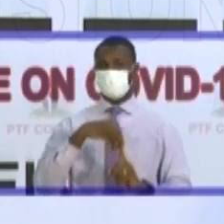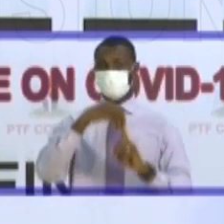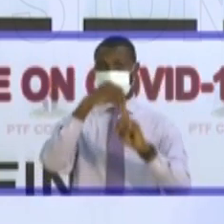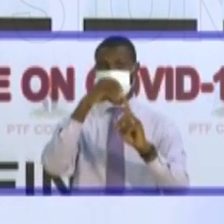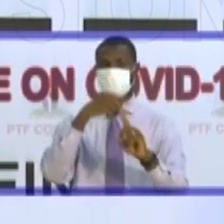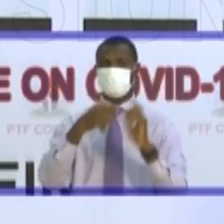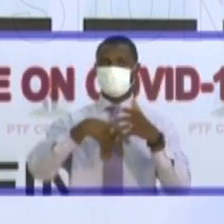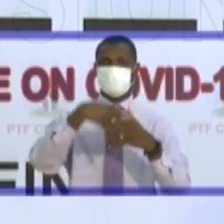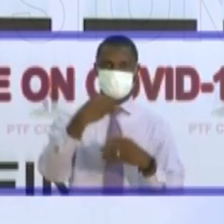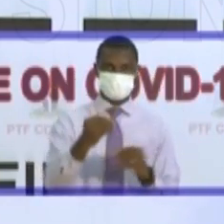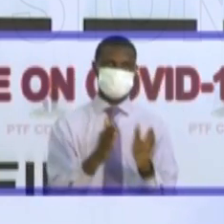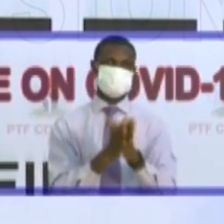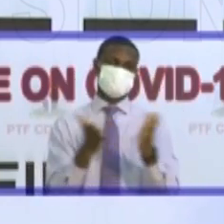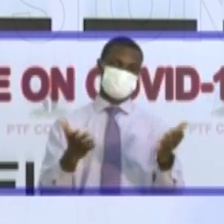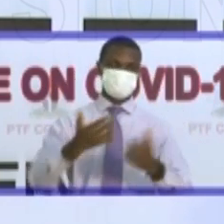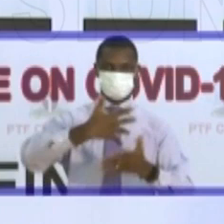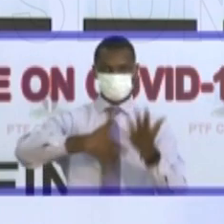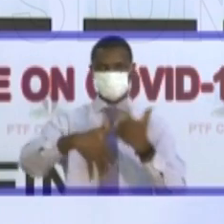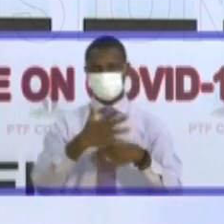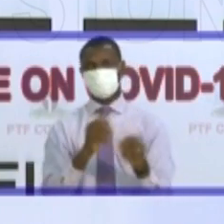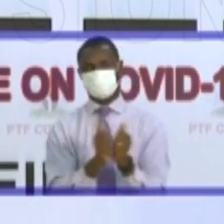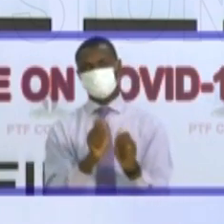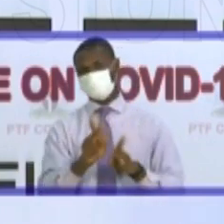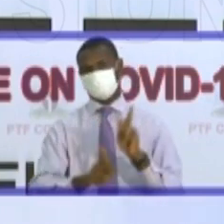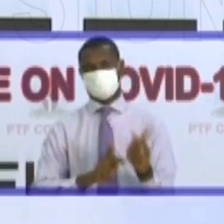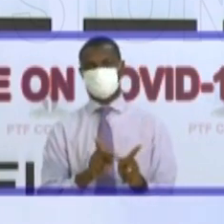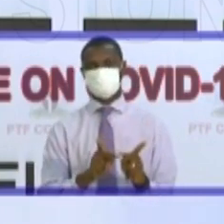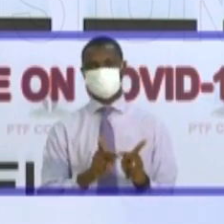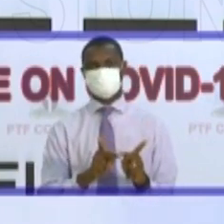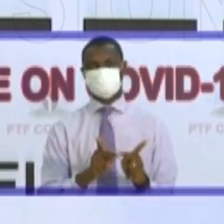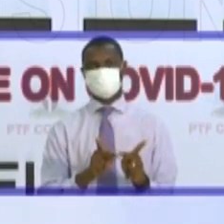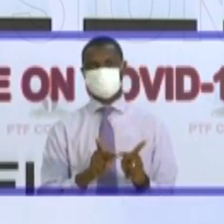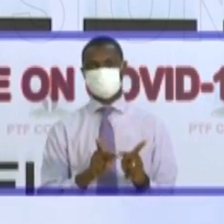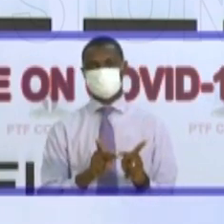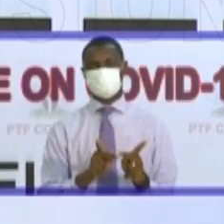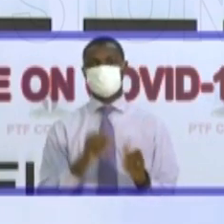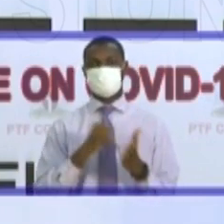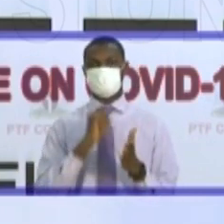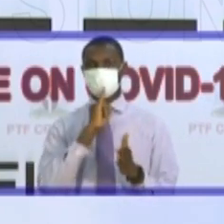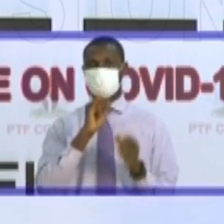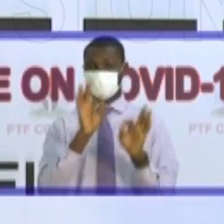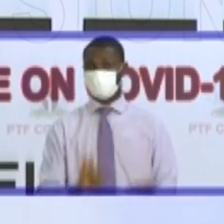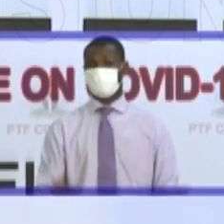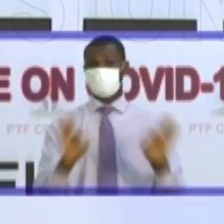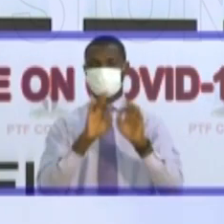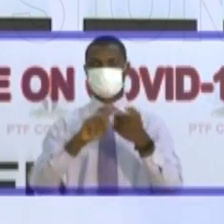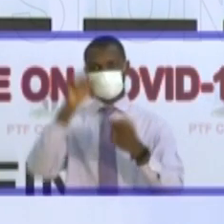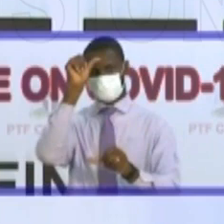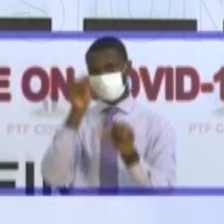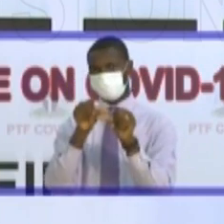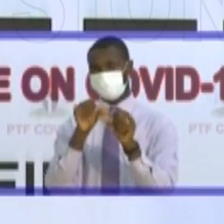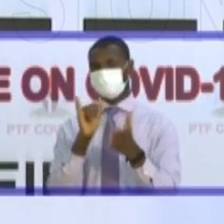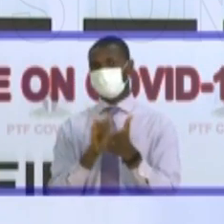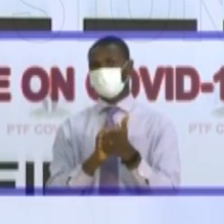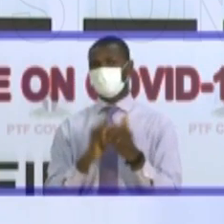out in public or interacting in closed spaces. However, it is important to remember that